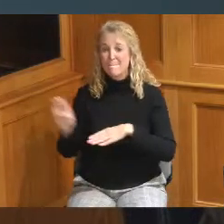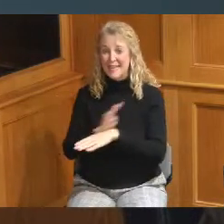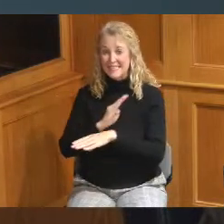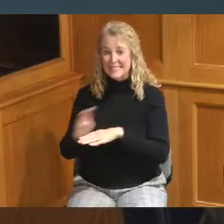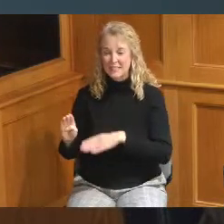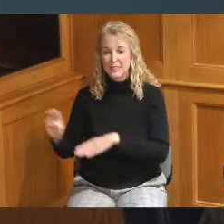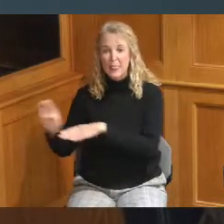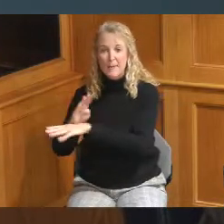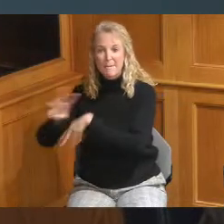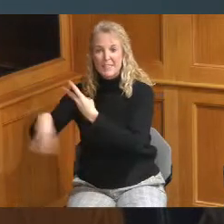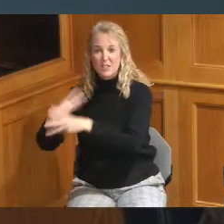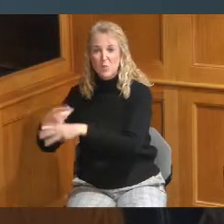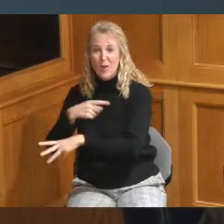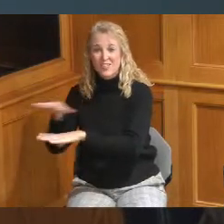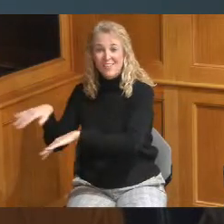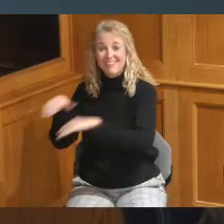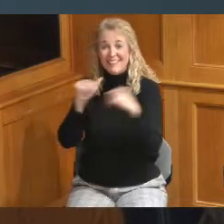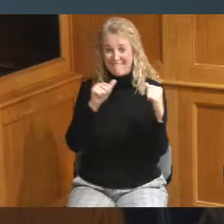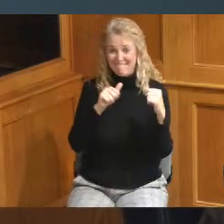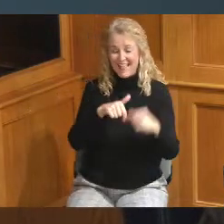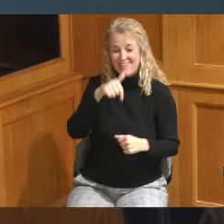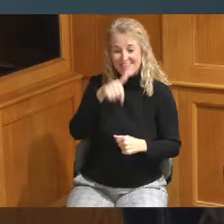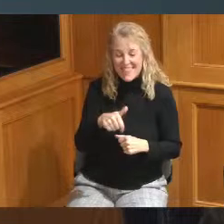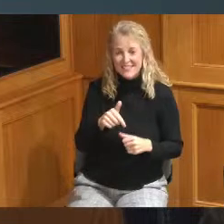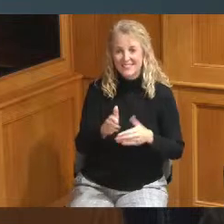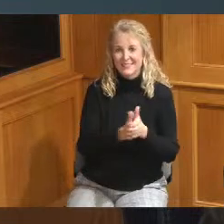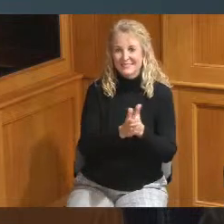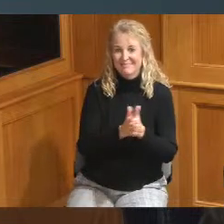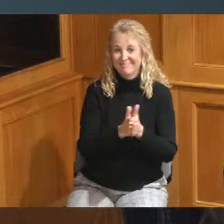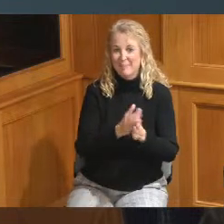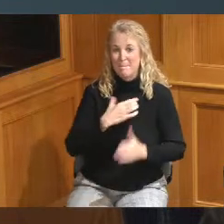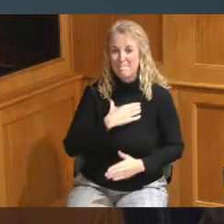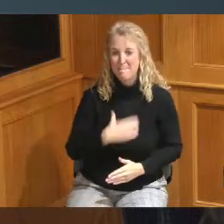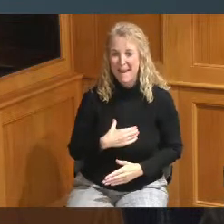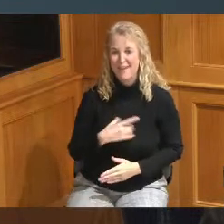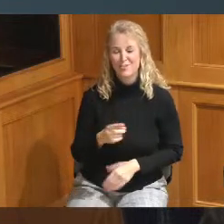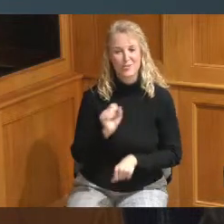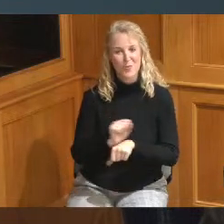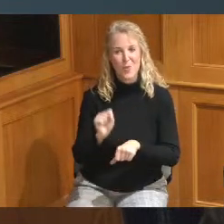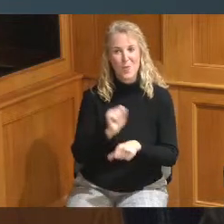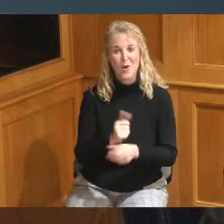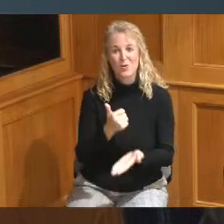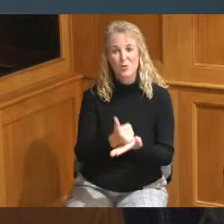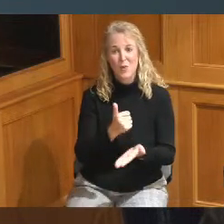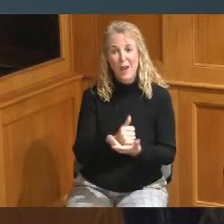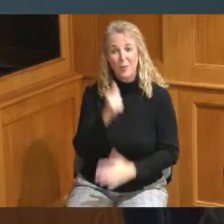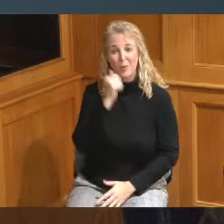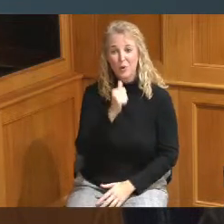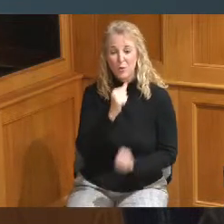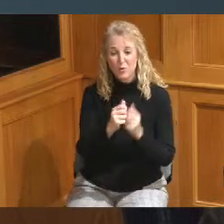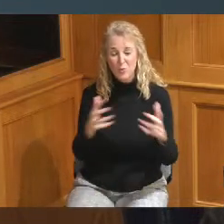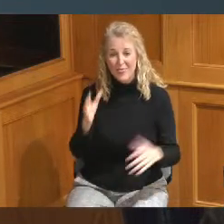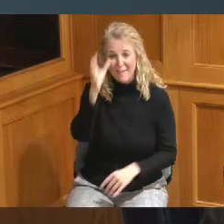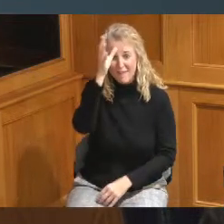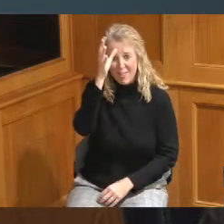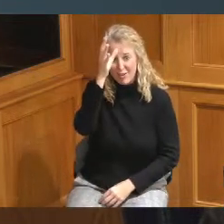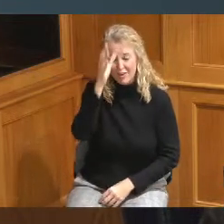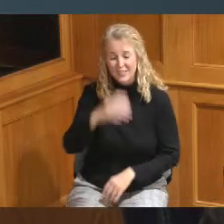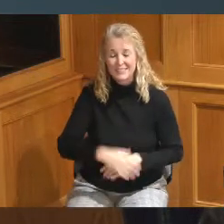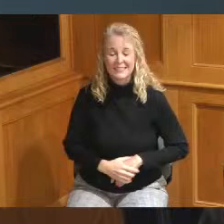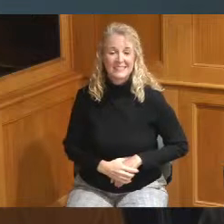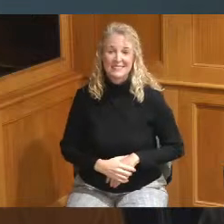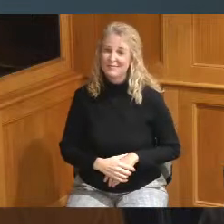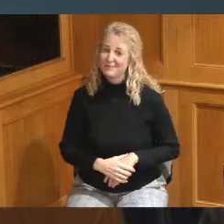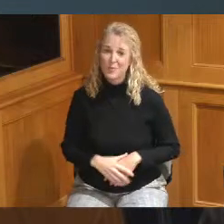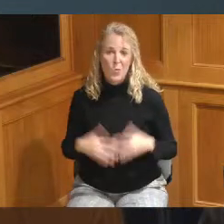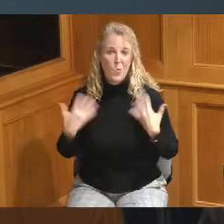corporate America to pursue this passion to help fatherless girls. And just